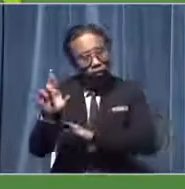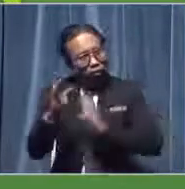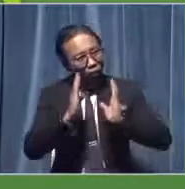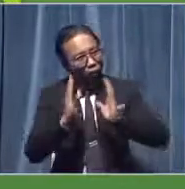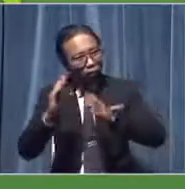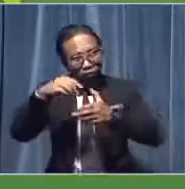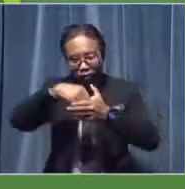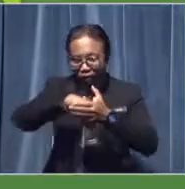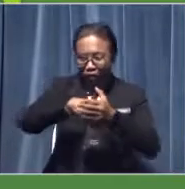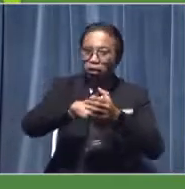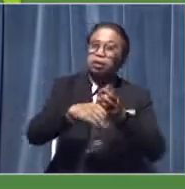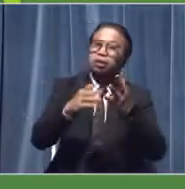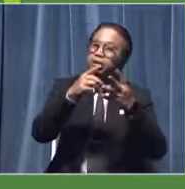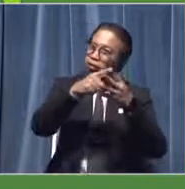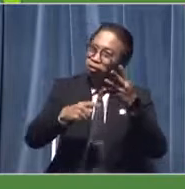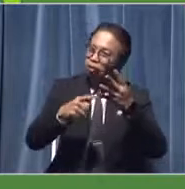in series.